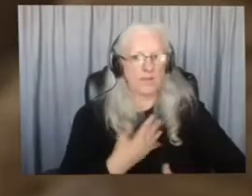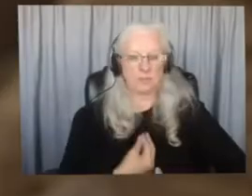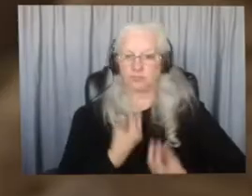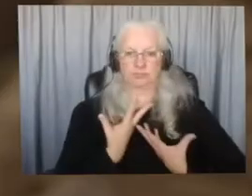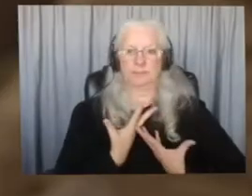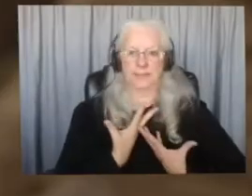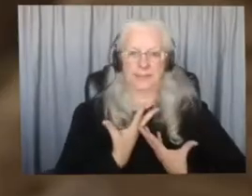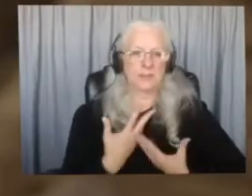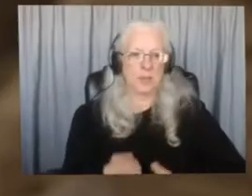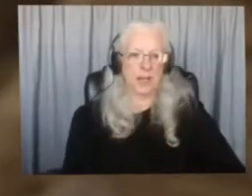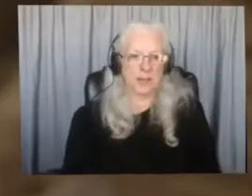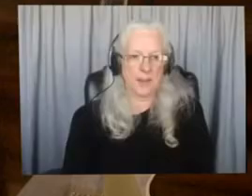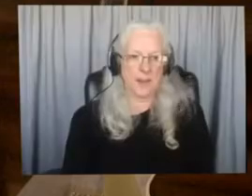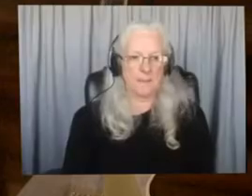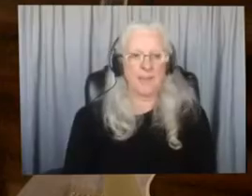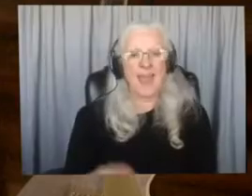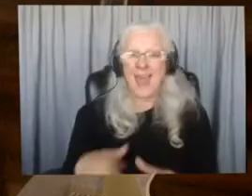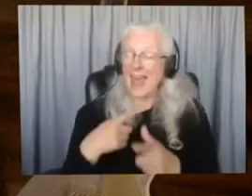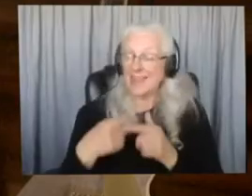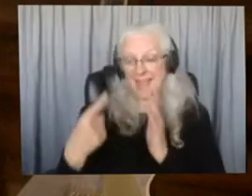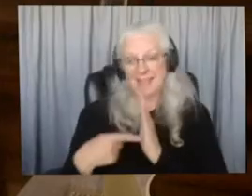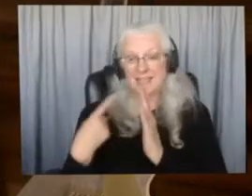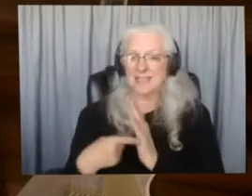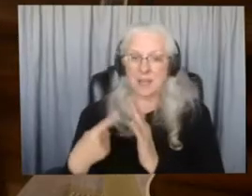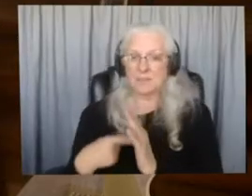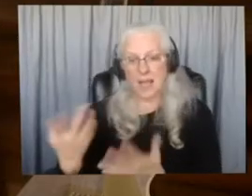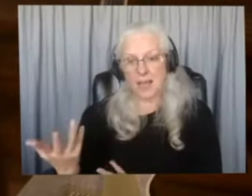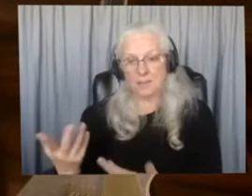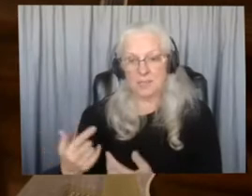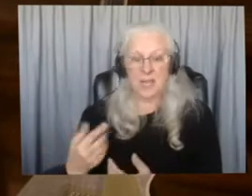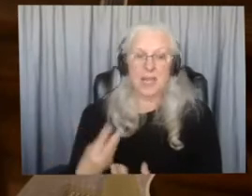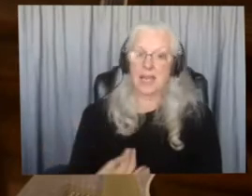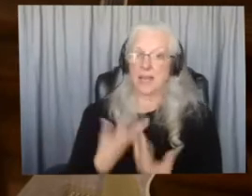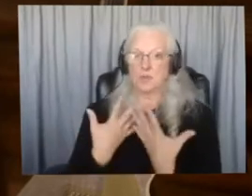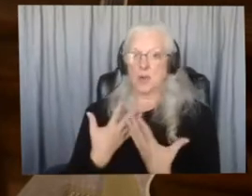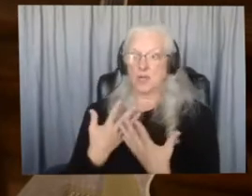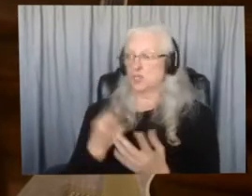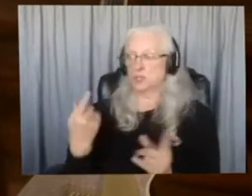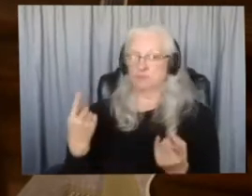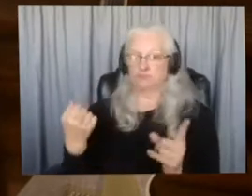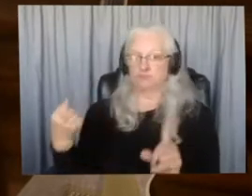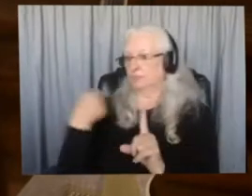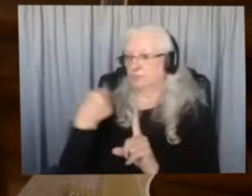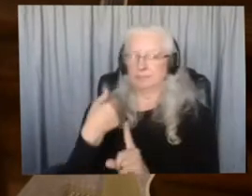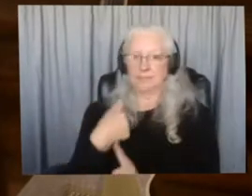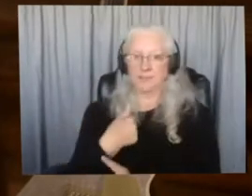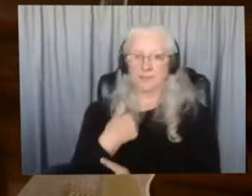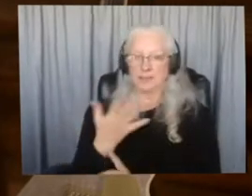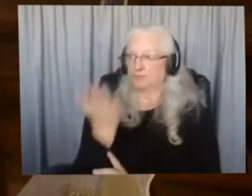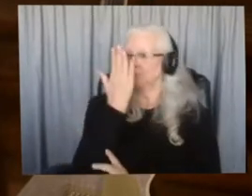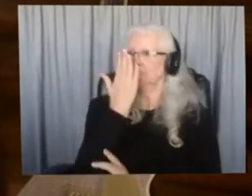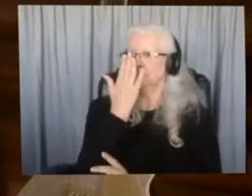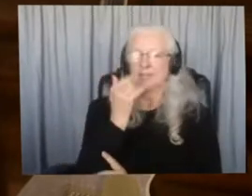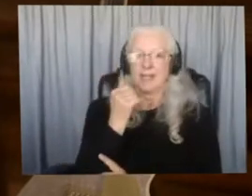And then sometimes as well, inspiration just comes and slaps me in the face and a song says, hi, I'm here right